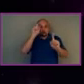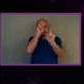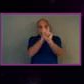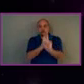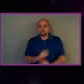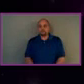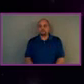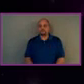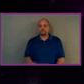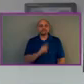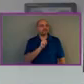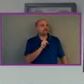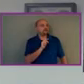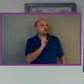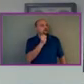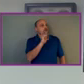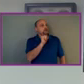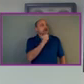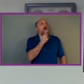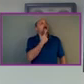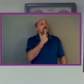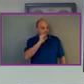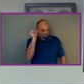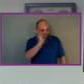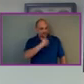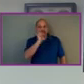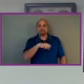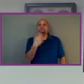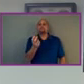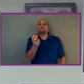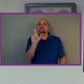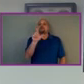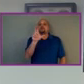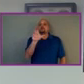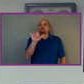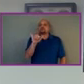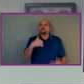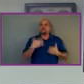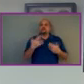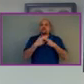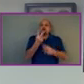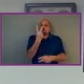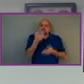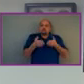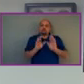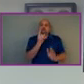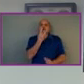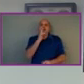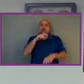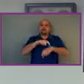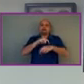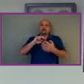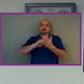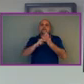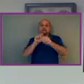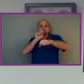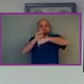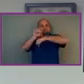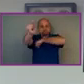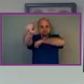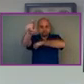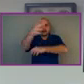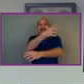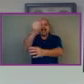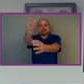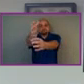Yeah, great question. So Lucy has a two-way light time of about 45 minutes to send commands and receive